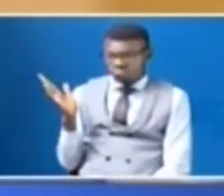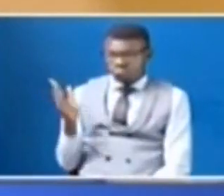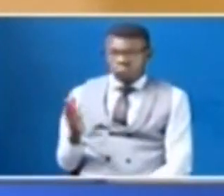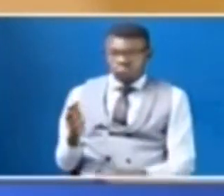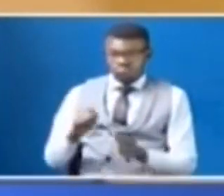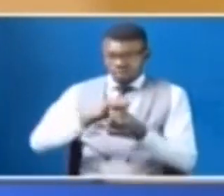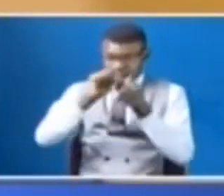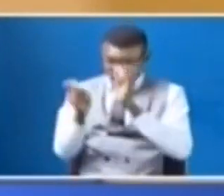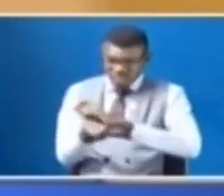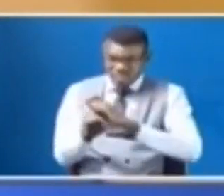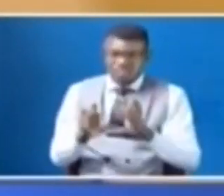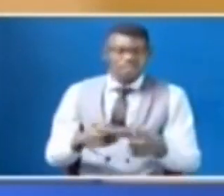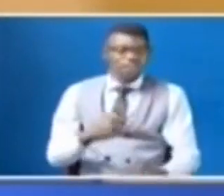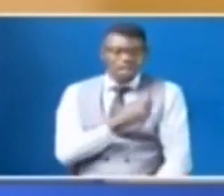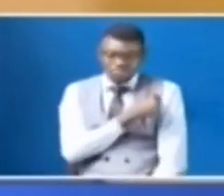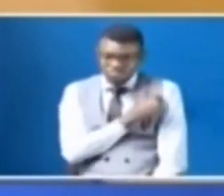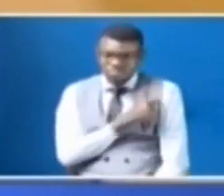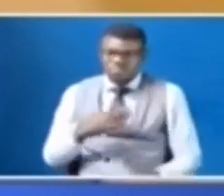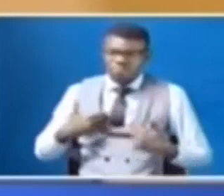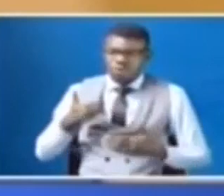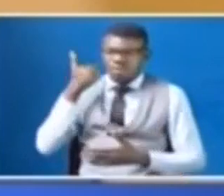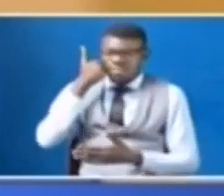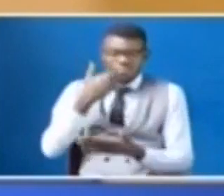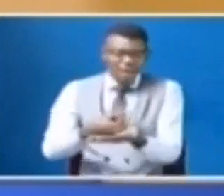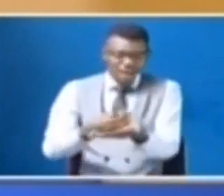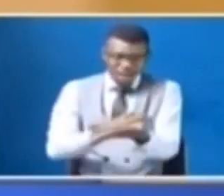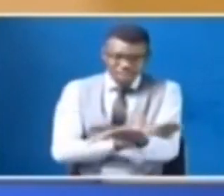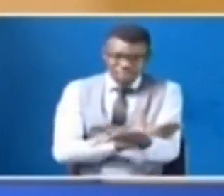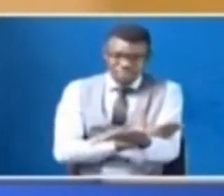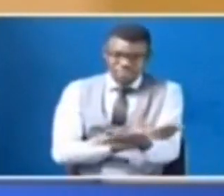changing the course of treatment for many cancer patients. Dr. Masikori, KTN.